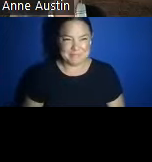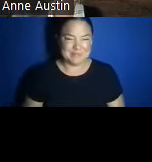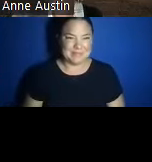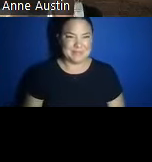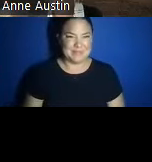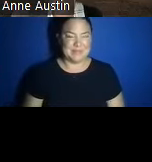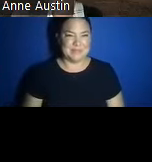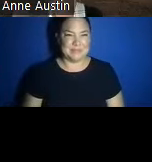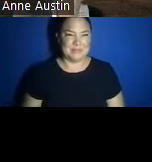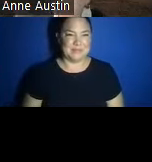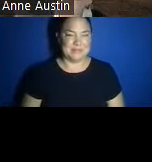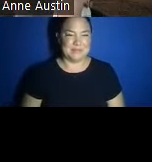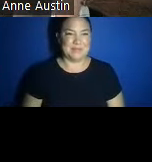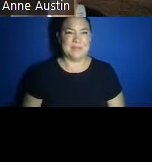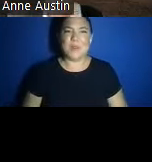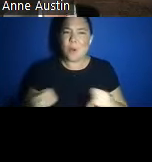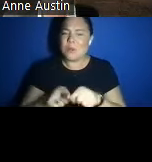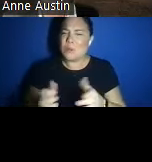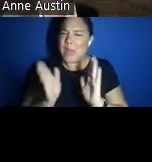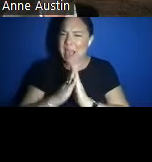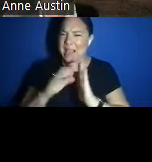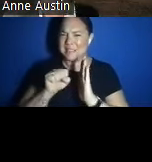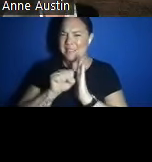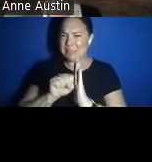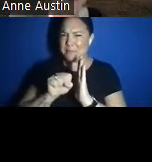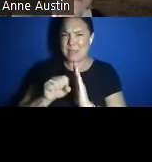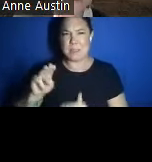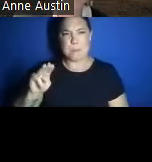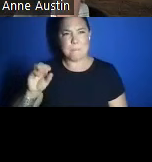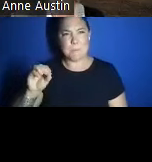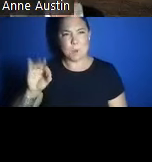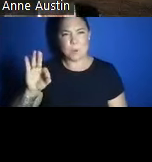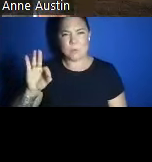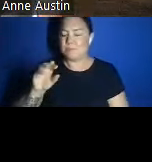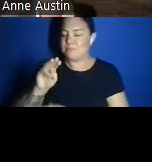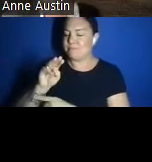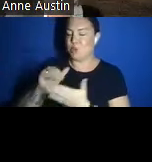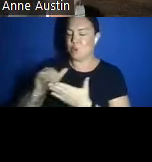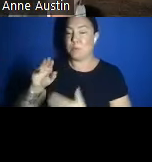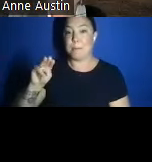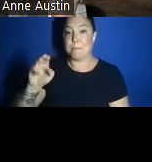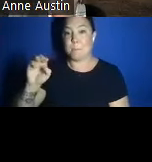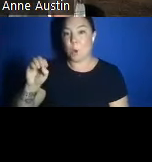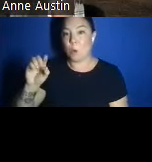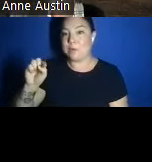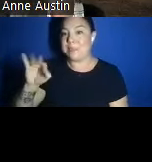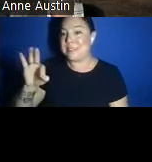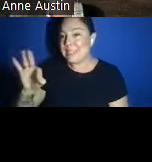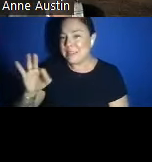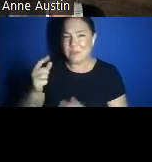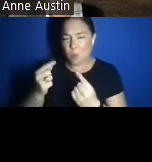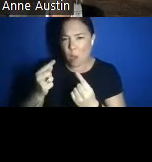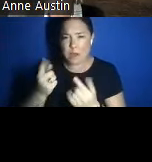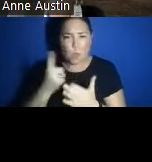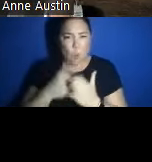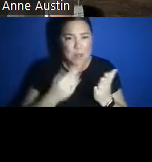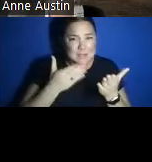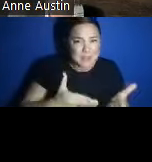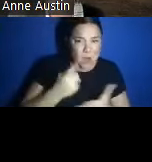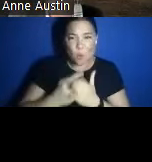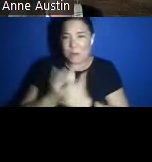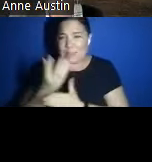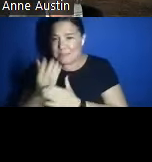We also can ask about what symbolism and motifs are there. How common are they? What's unique? What's missing? And this is where we get